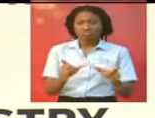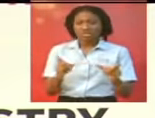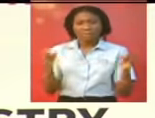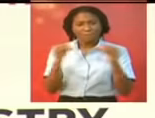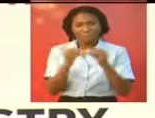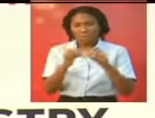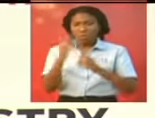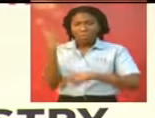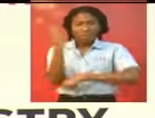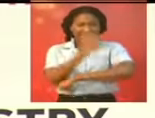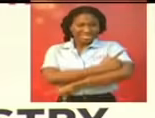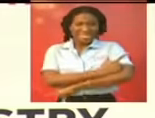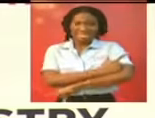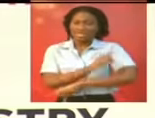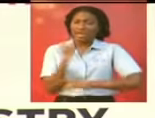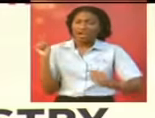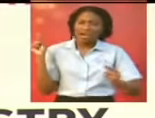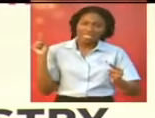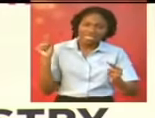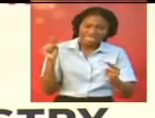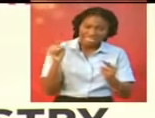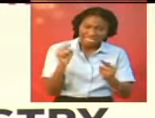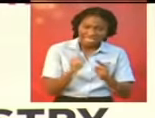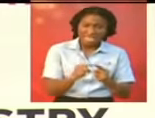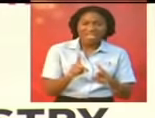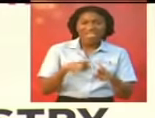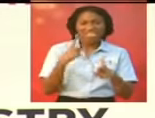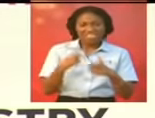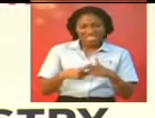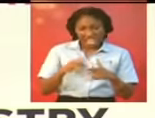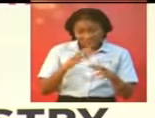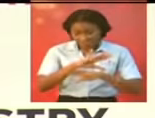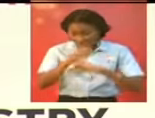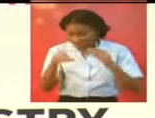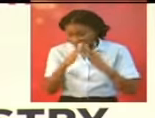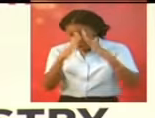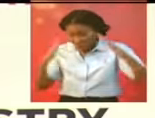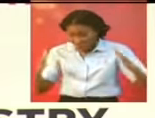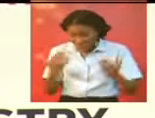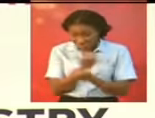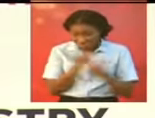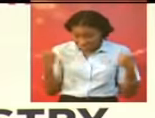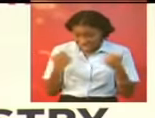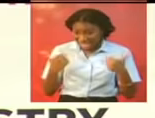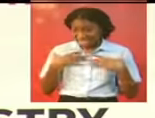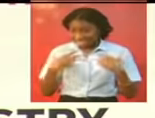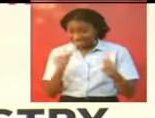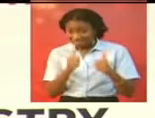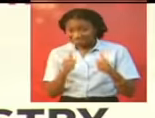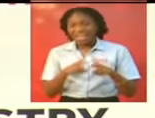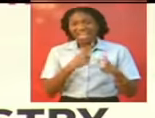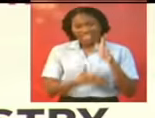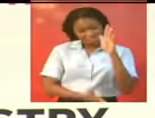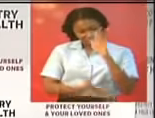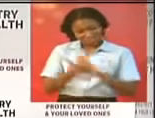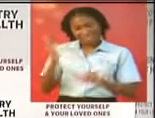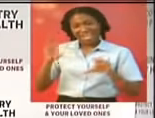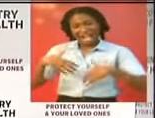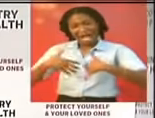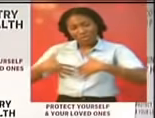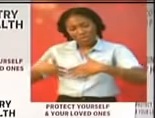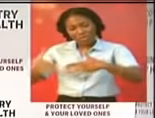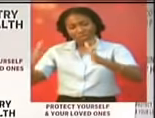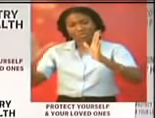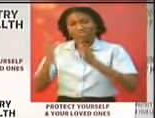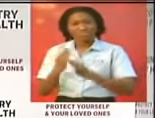days before you are released into out of your quarantine situation, out of your isolation situation. So, Mr. Thomas, I don't know if you want to go into any